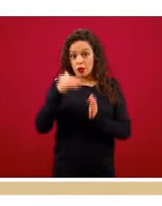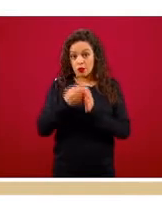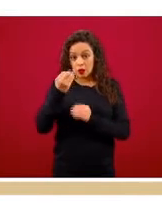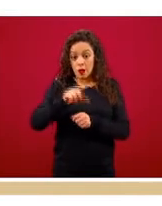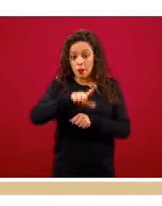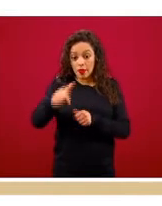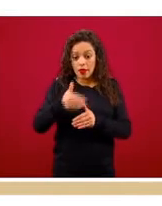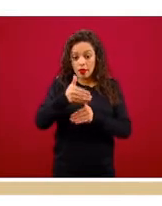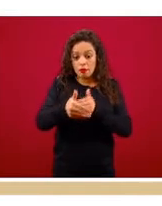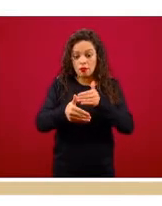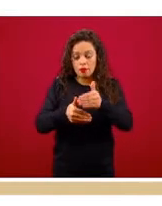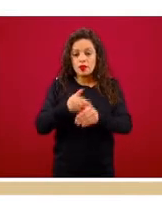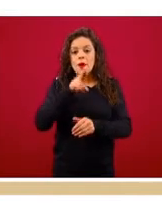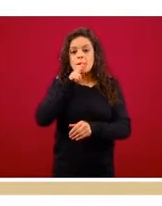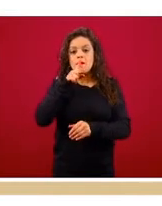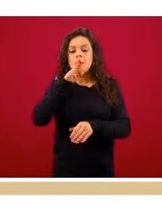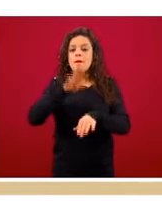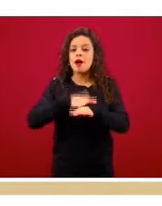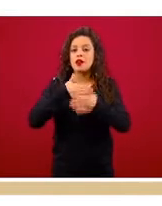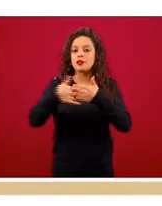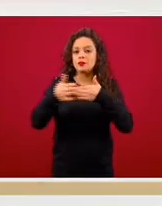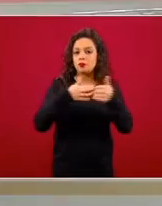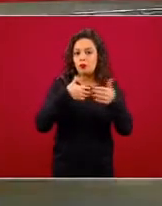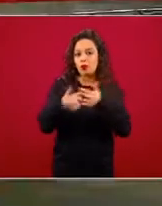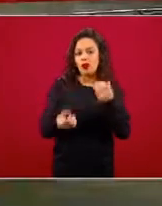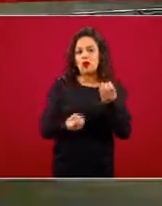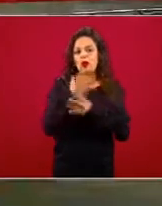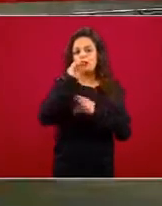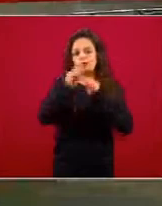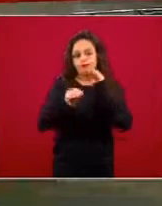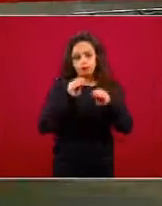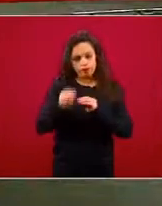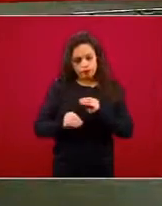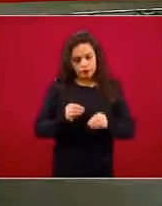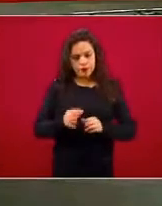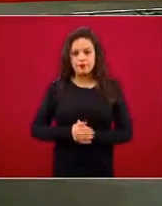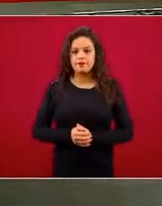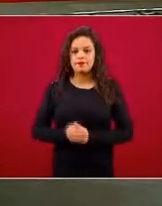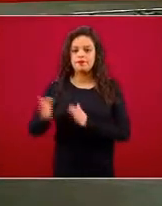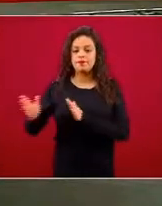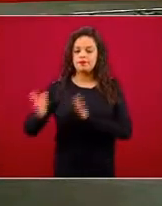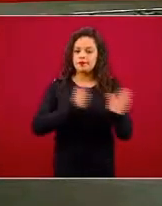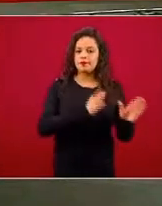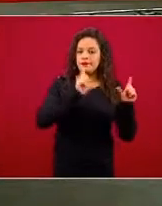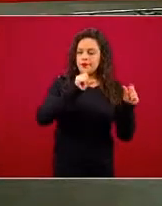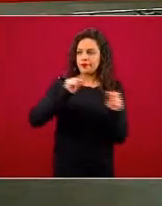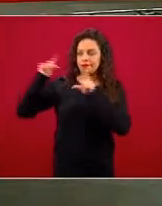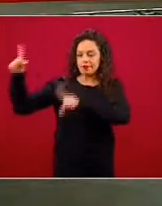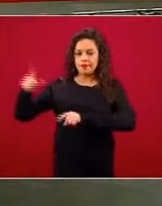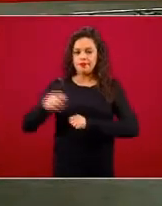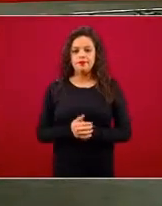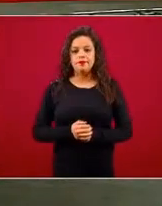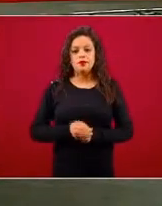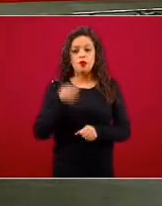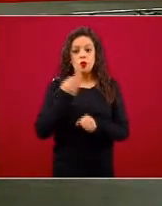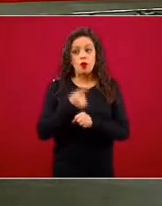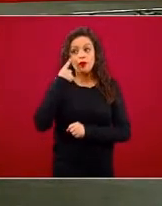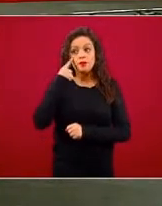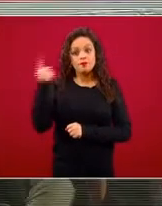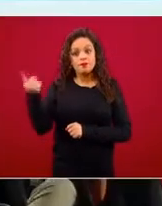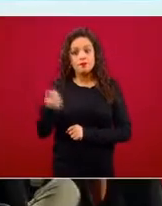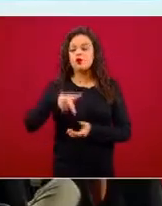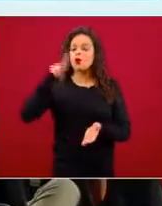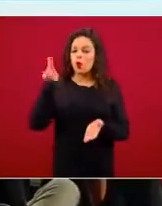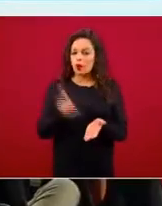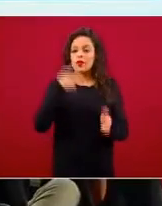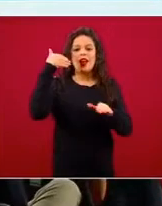all the time. Now let's focus on numbers again. but just what has happened so far this year.